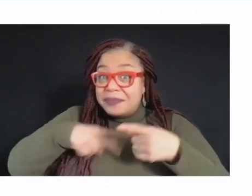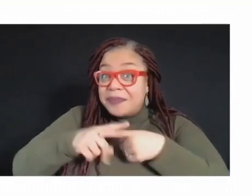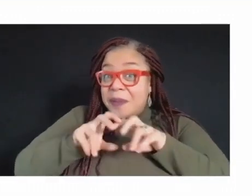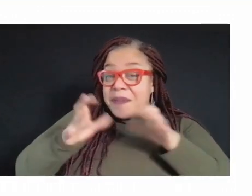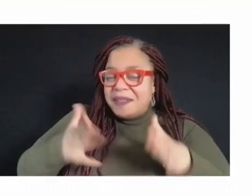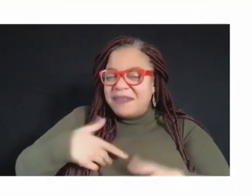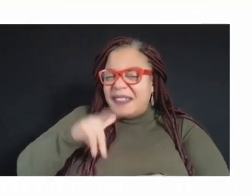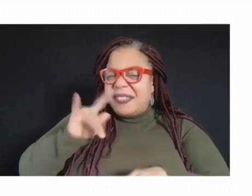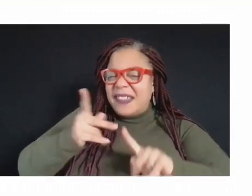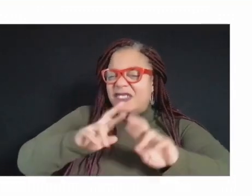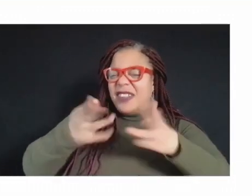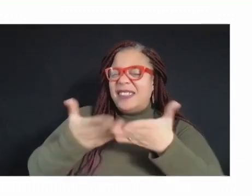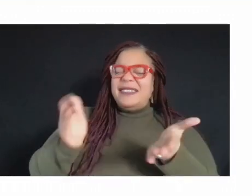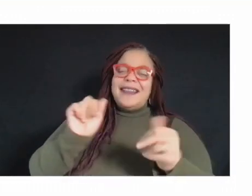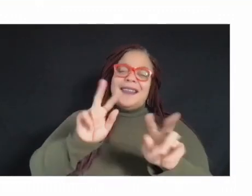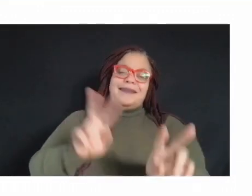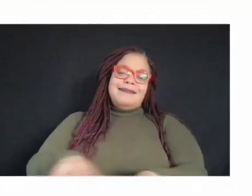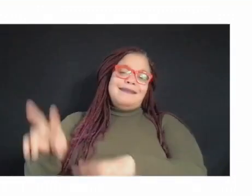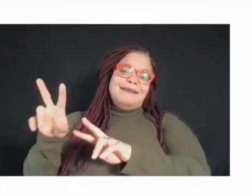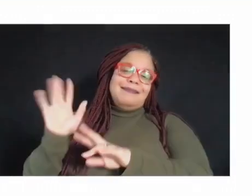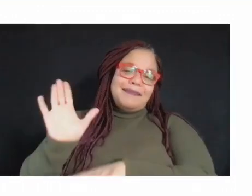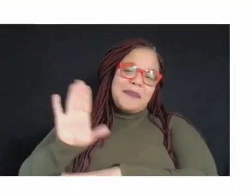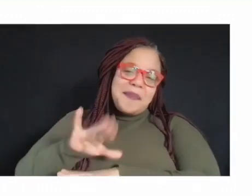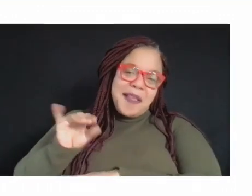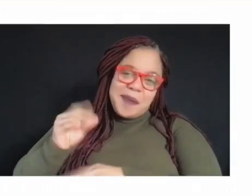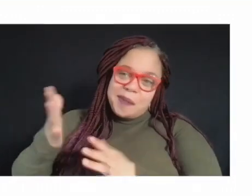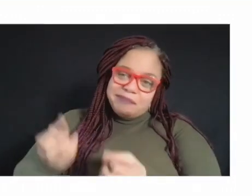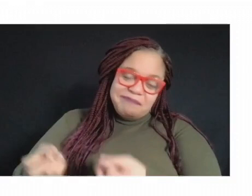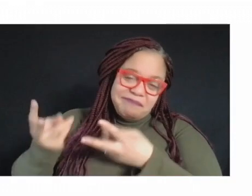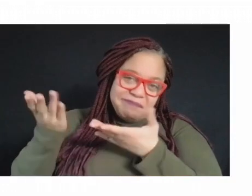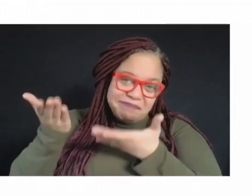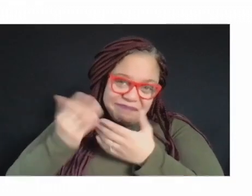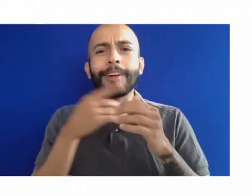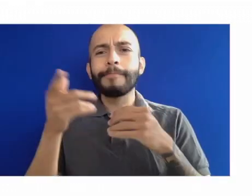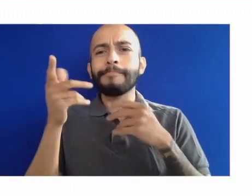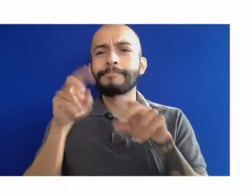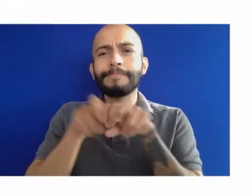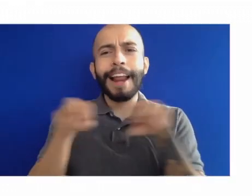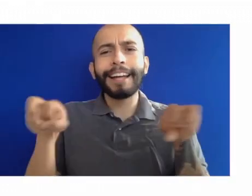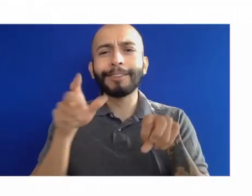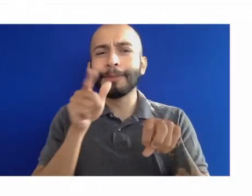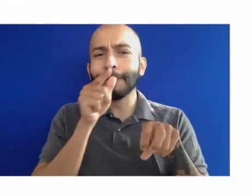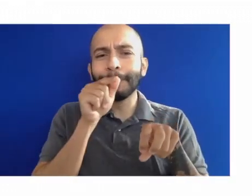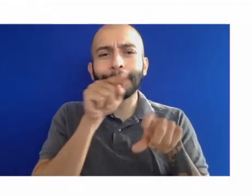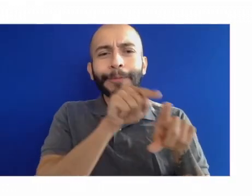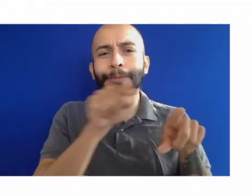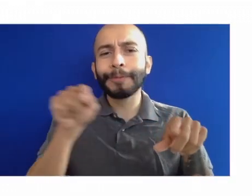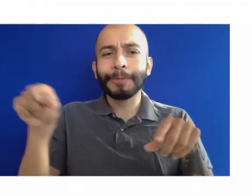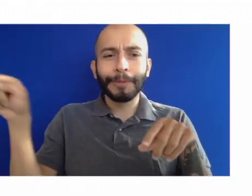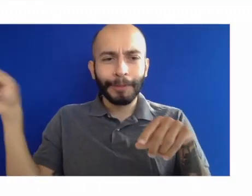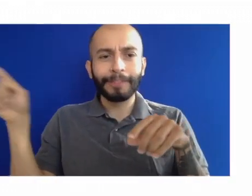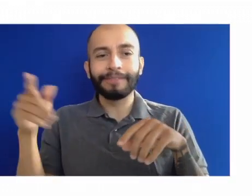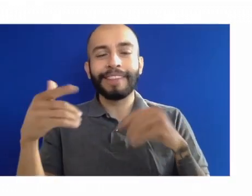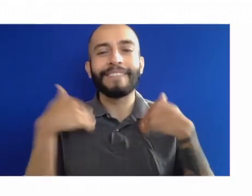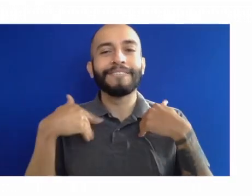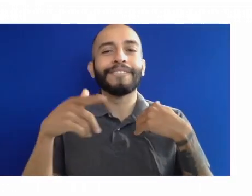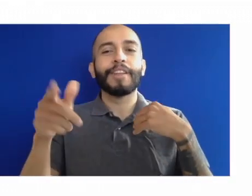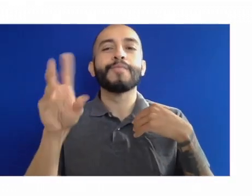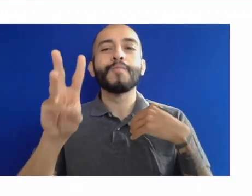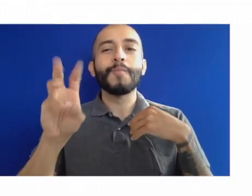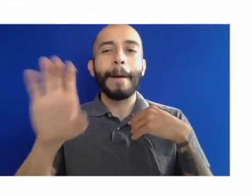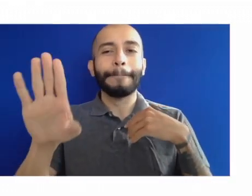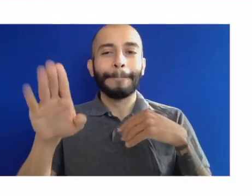webpage. If you have questions to ask the panel, please put them in the Q&A window beneath the video player. So without